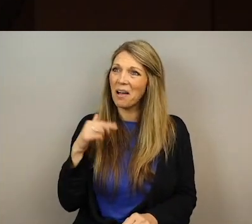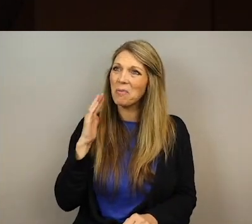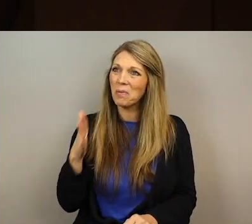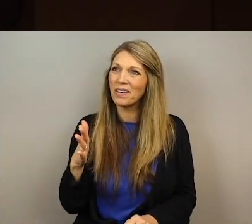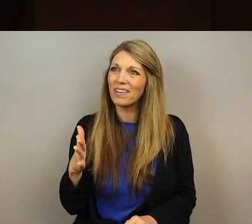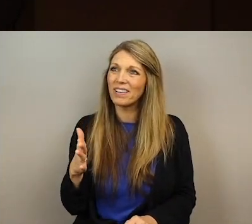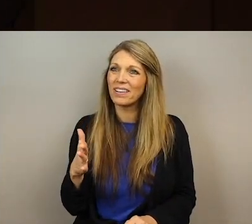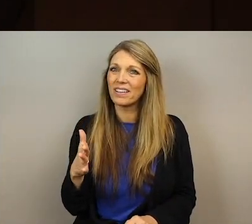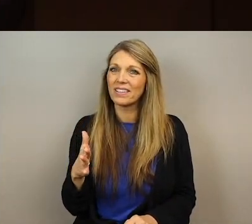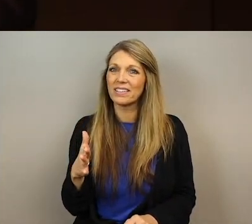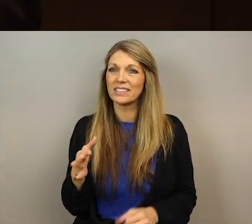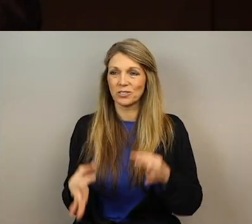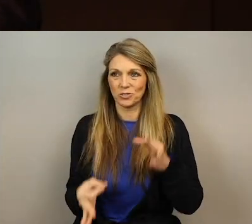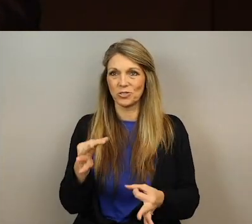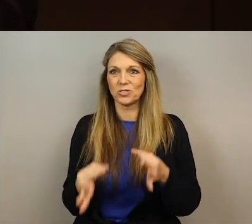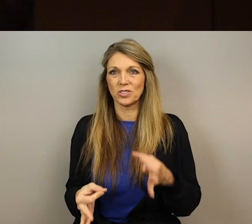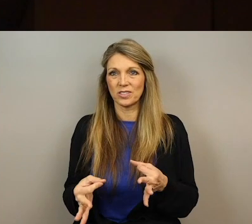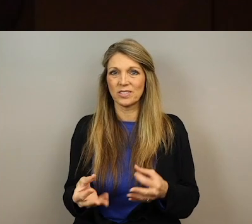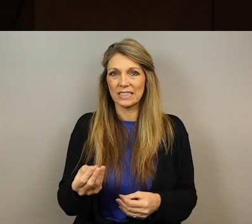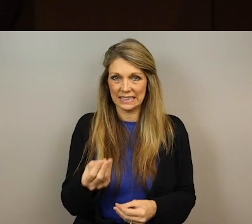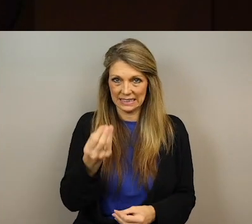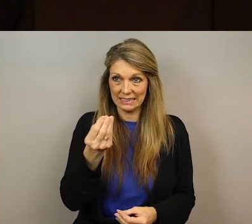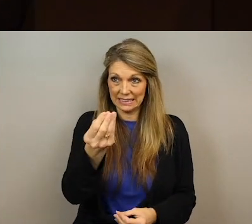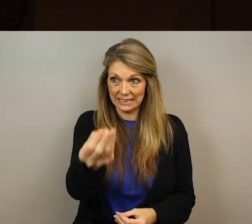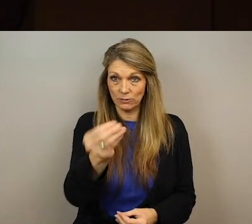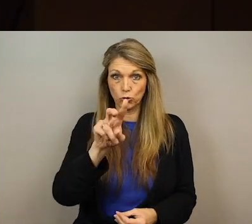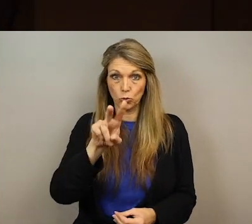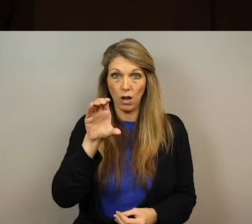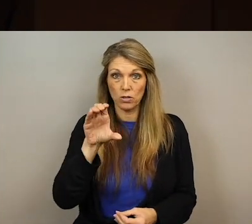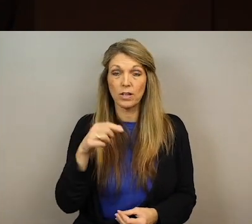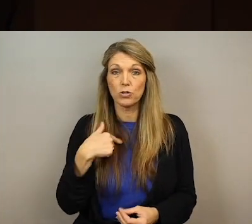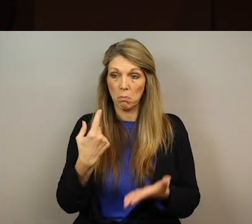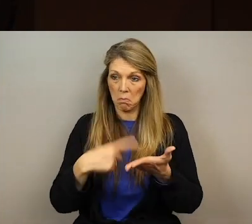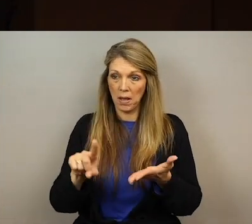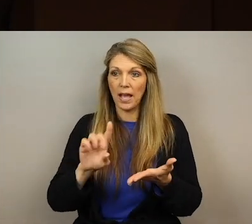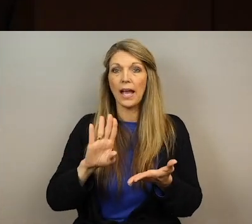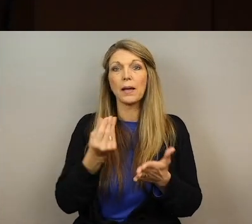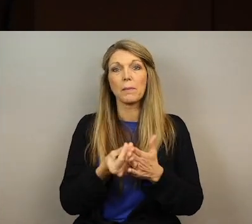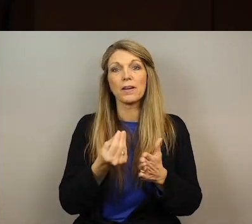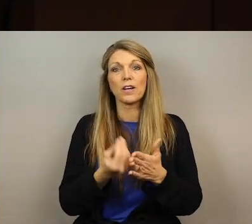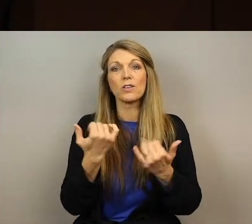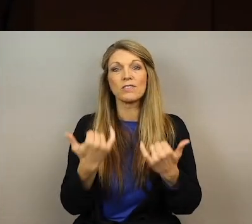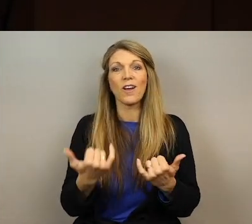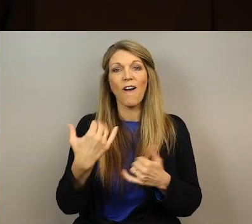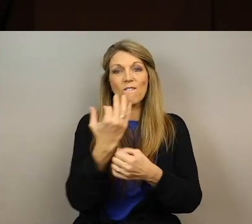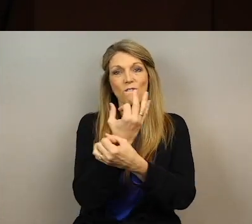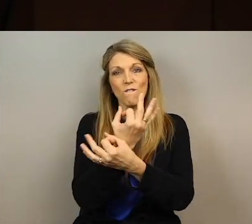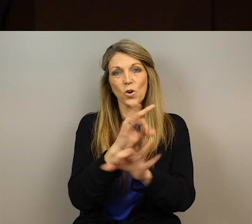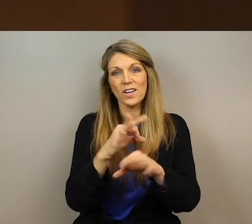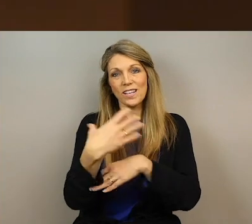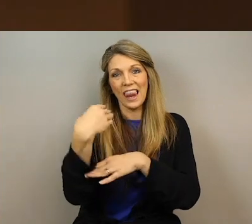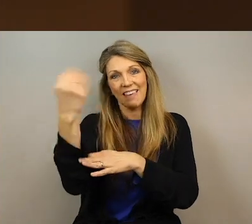So the judge had the young lady bring the $200 off, and he said, "Because you have paid your fine, you are free to